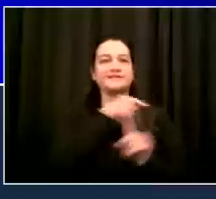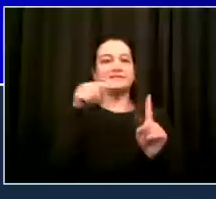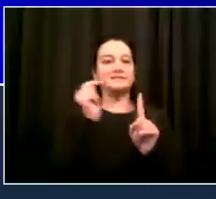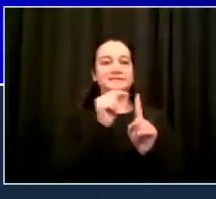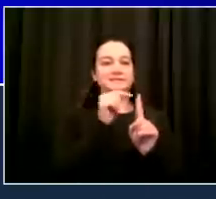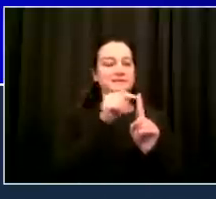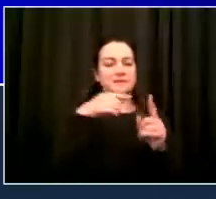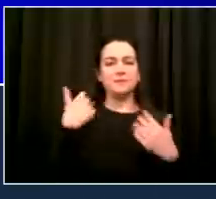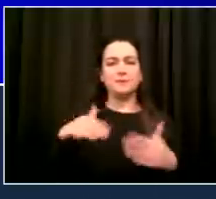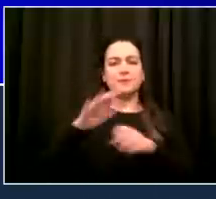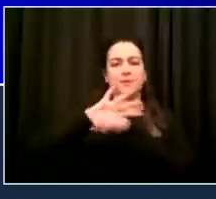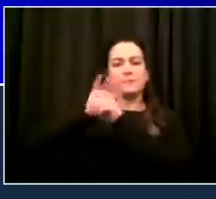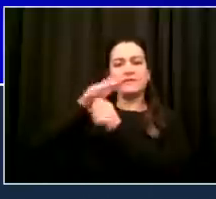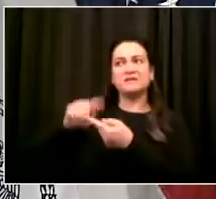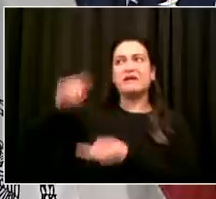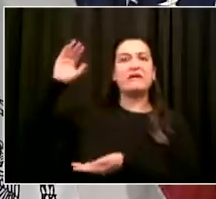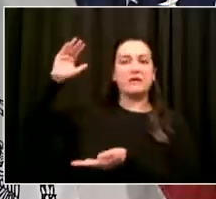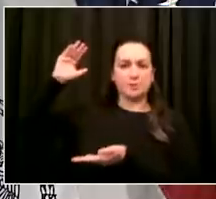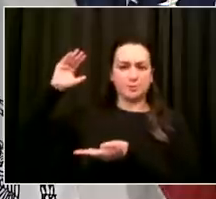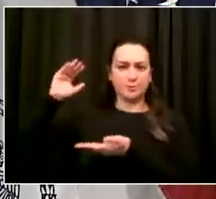City,